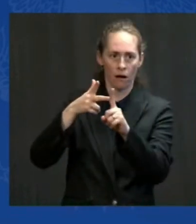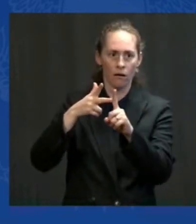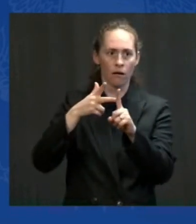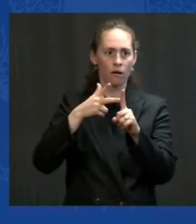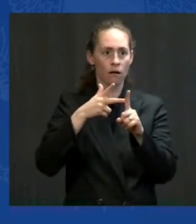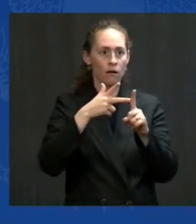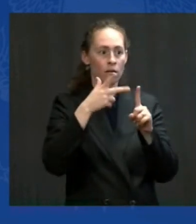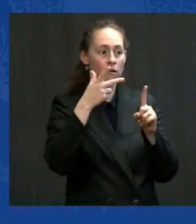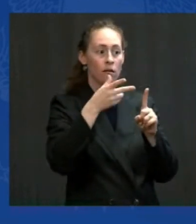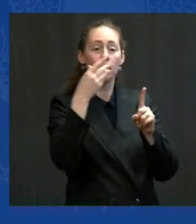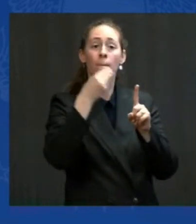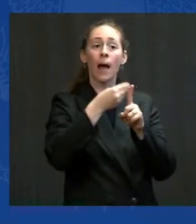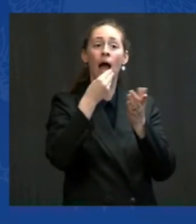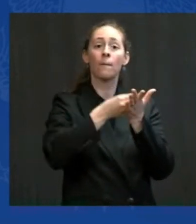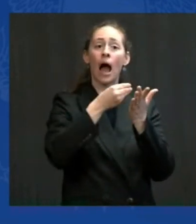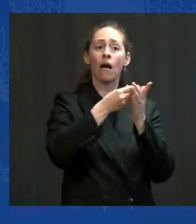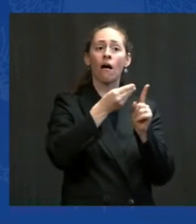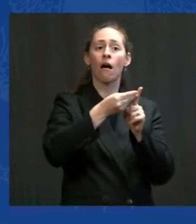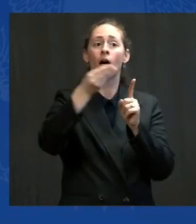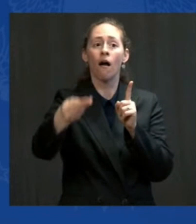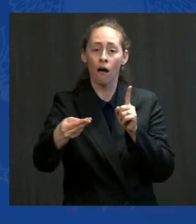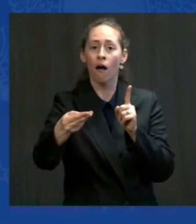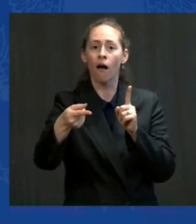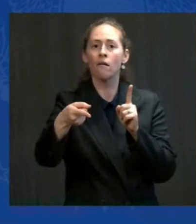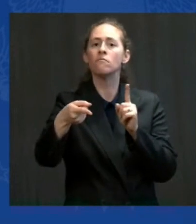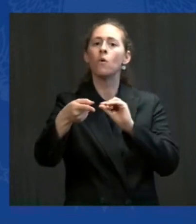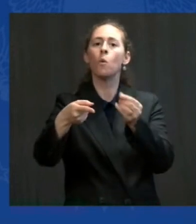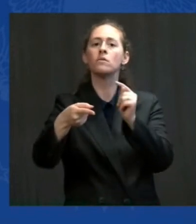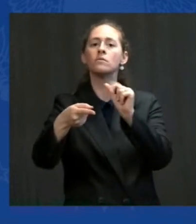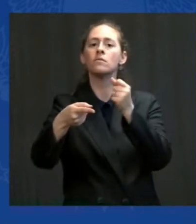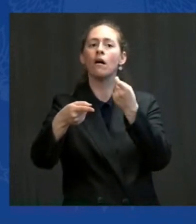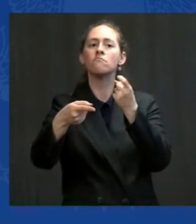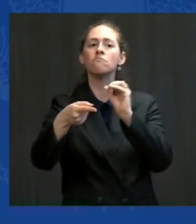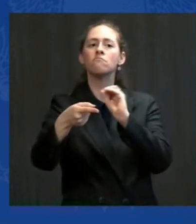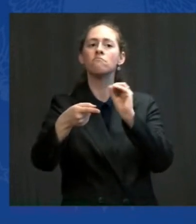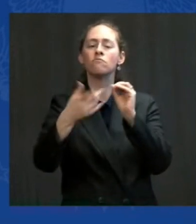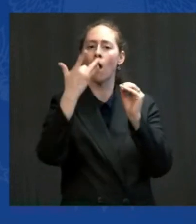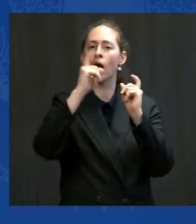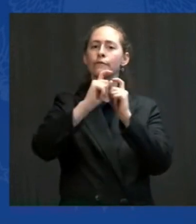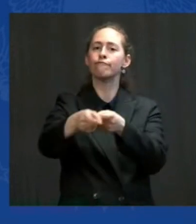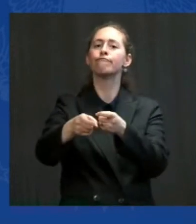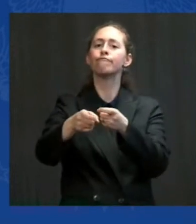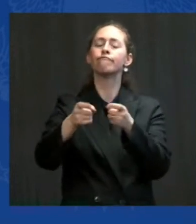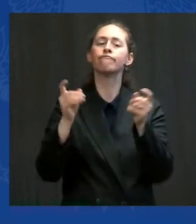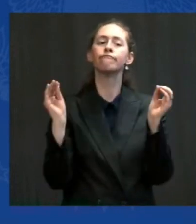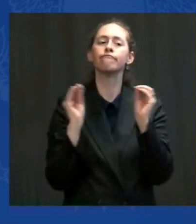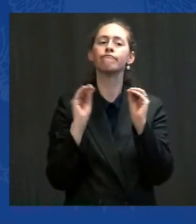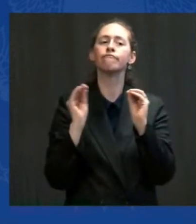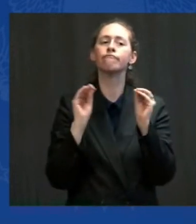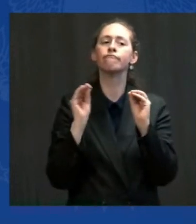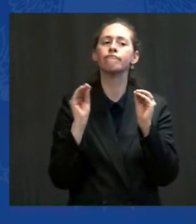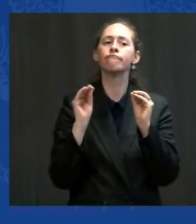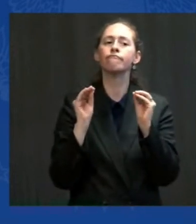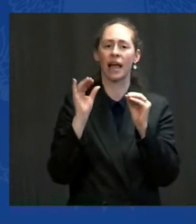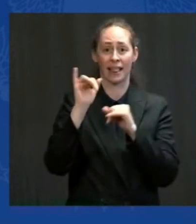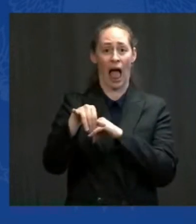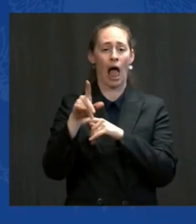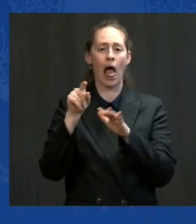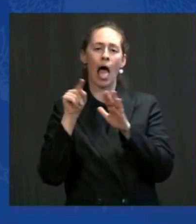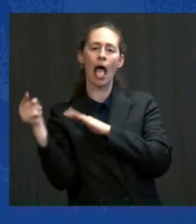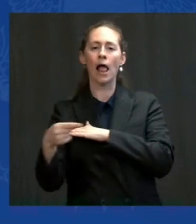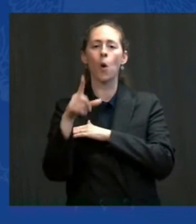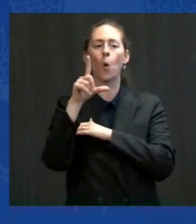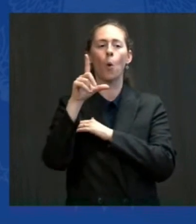paid. It's not an inheritance tax, it was a tax due 10 seconds earlier. We close that loophole, that saves us